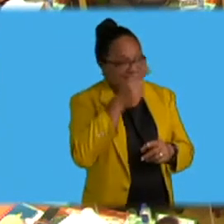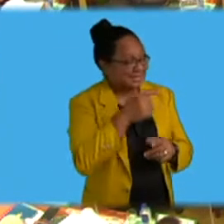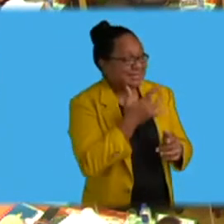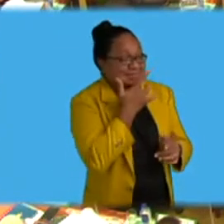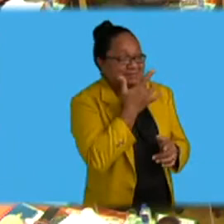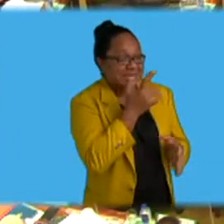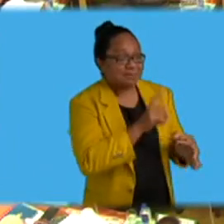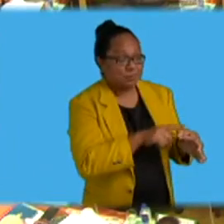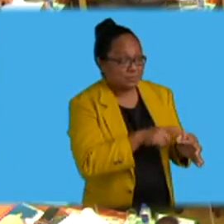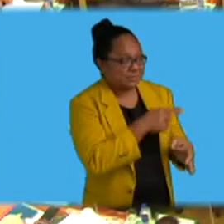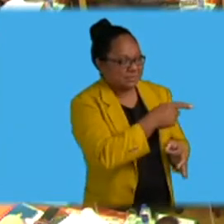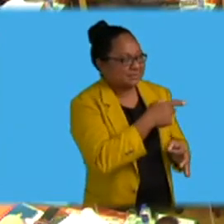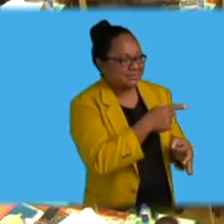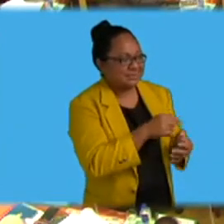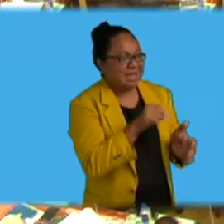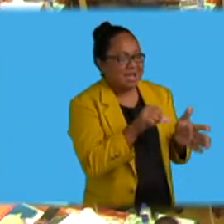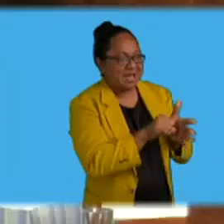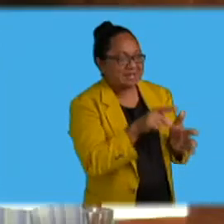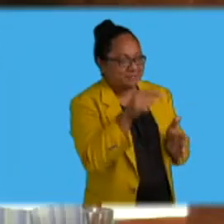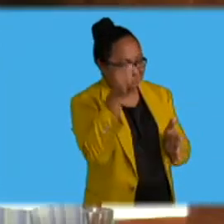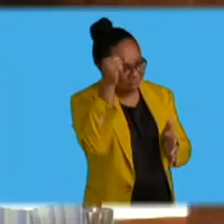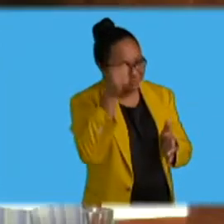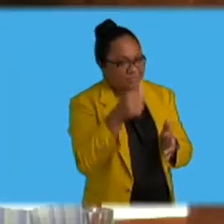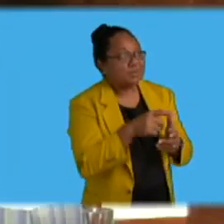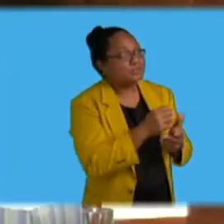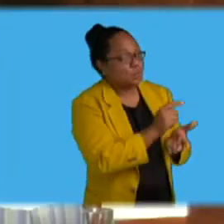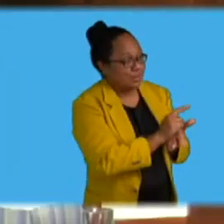in the latest sitting, I will give an extra